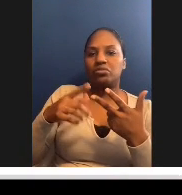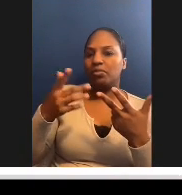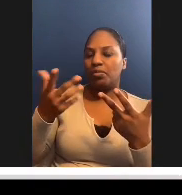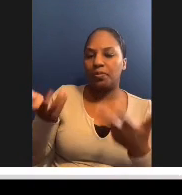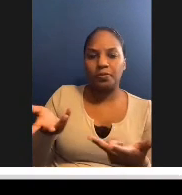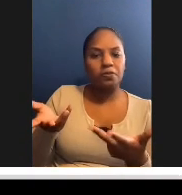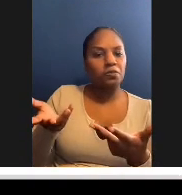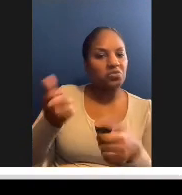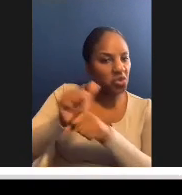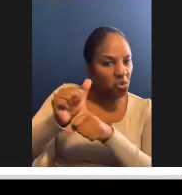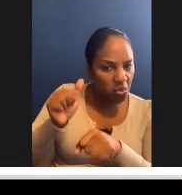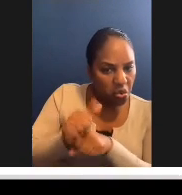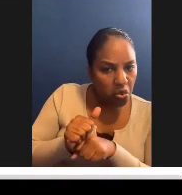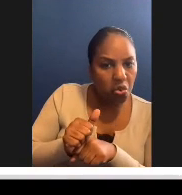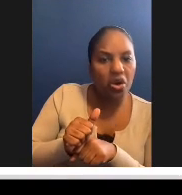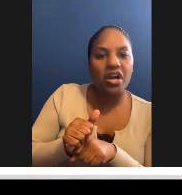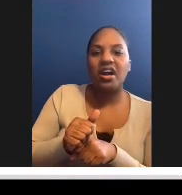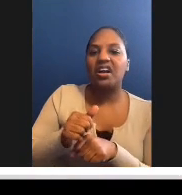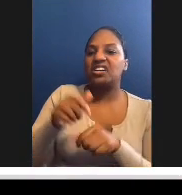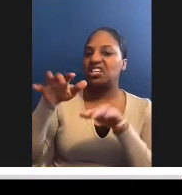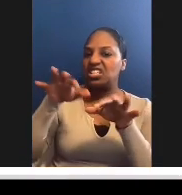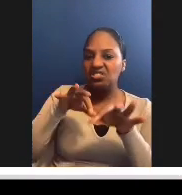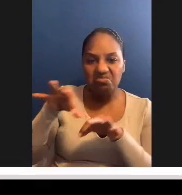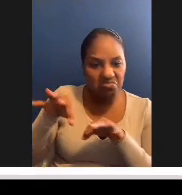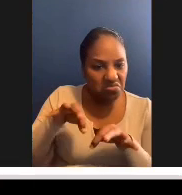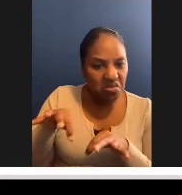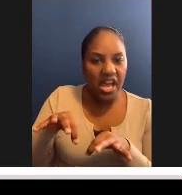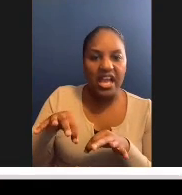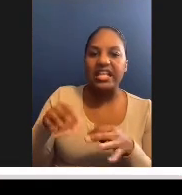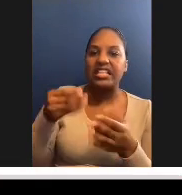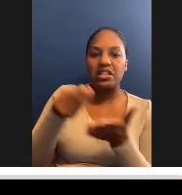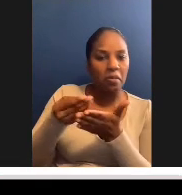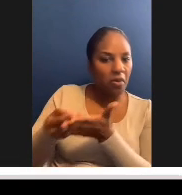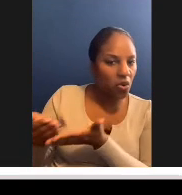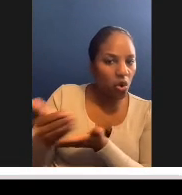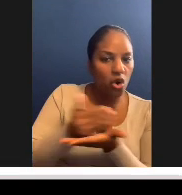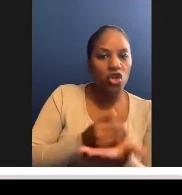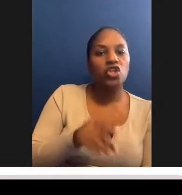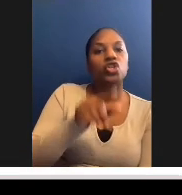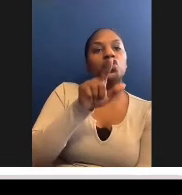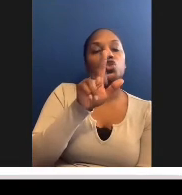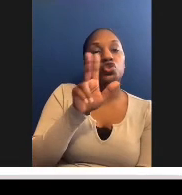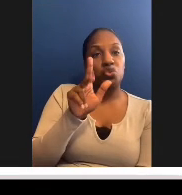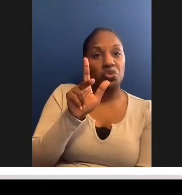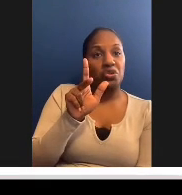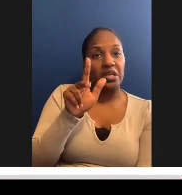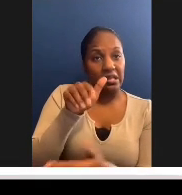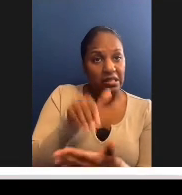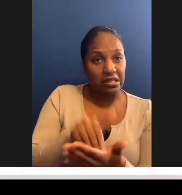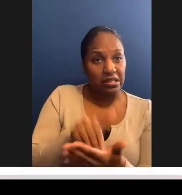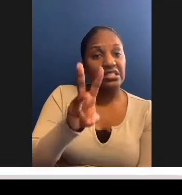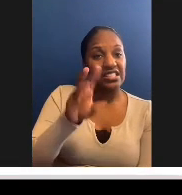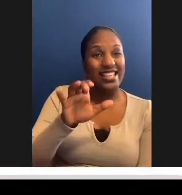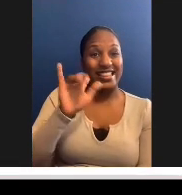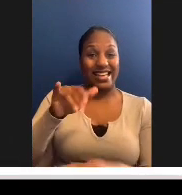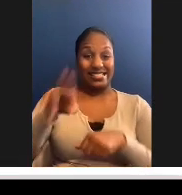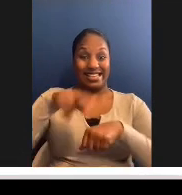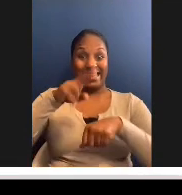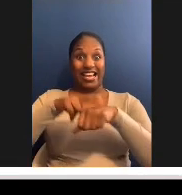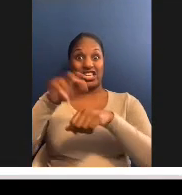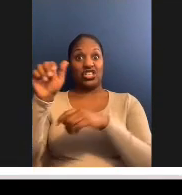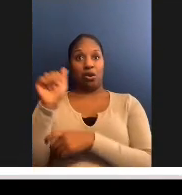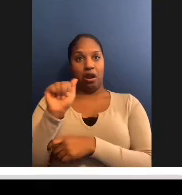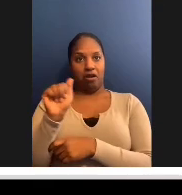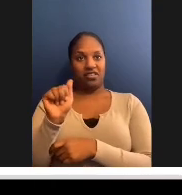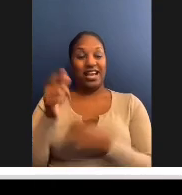entitles. It tells you the salary mean, which is $23,006. Now that's based on a national average. So if you would want to go in locally,